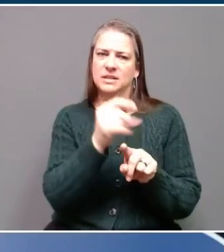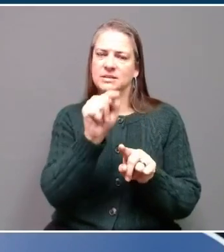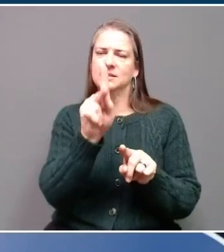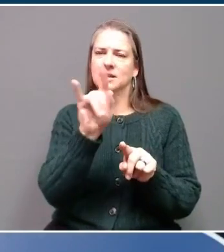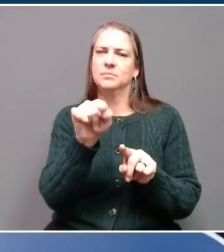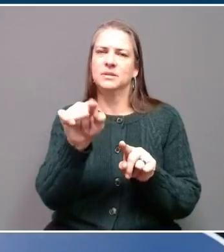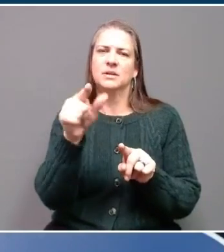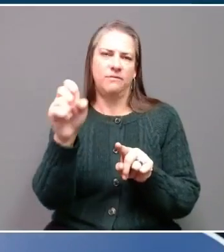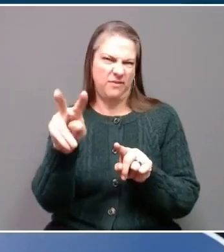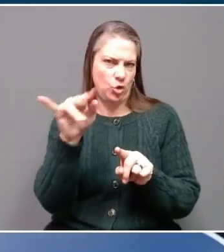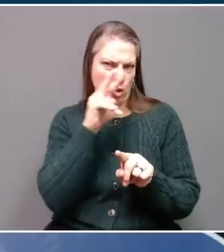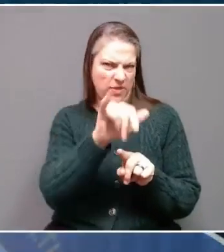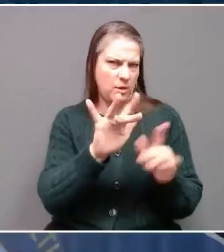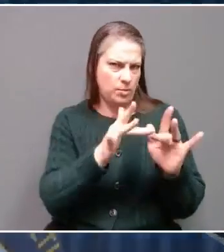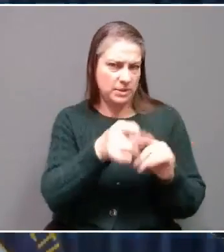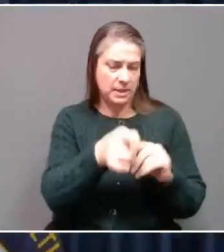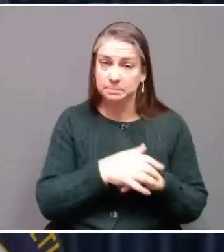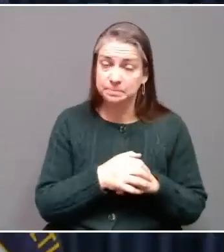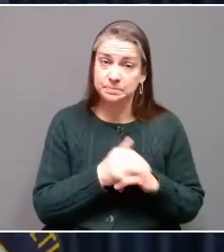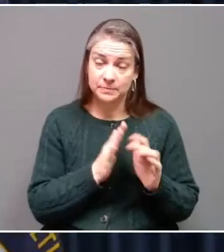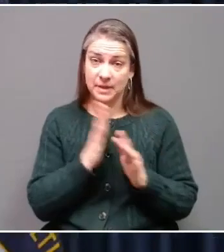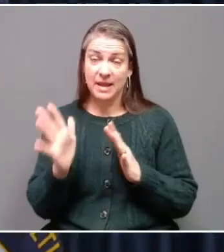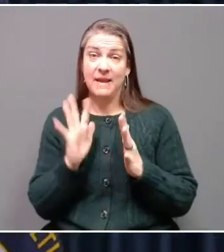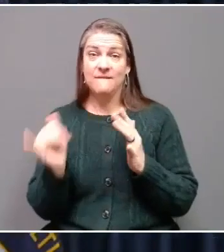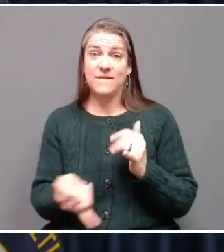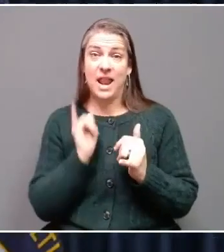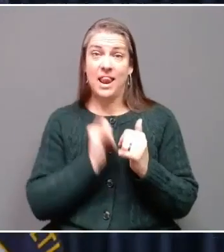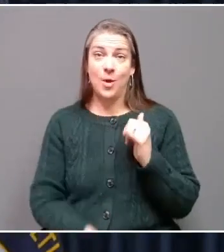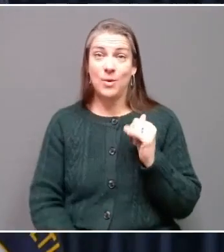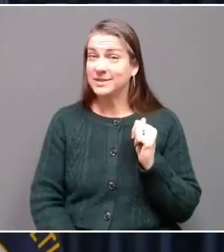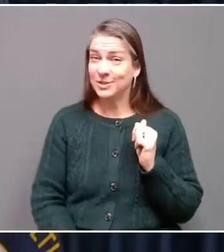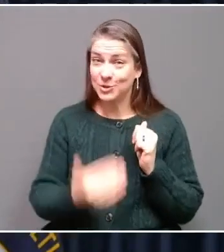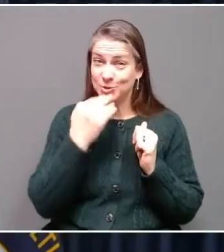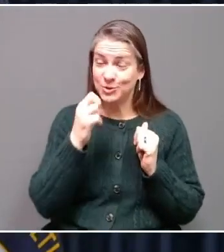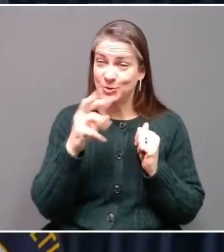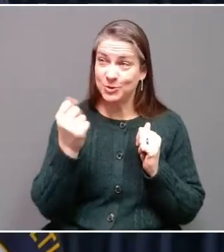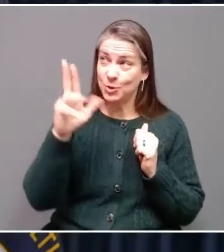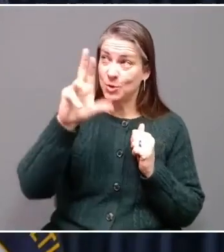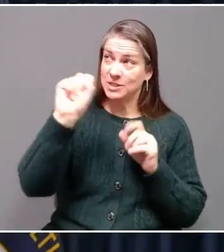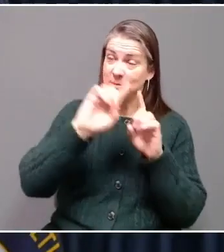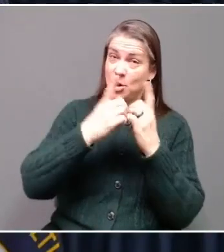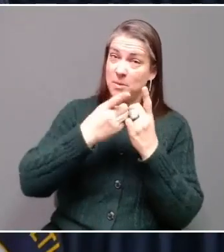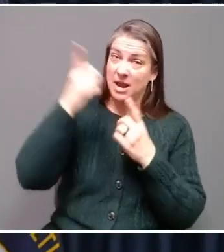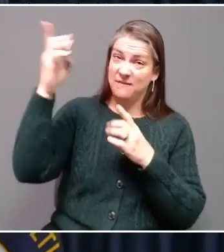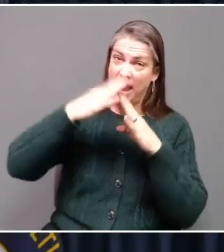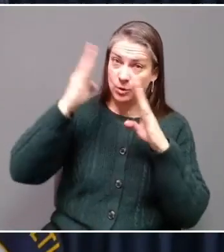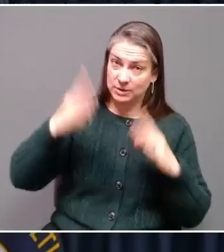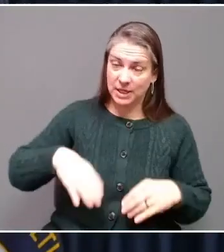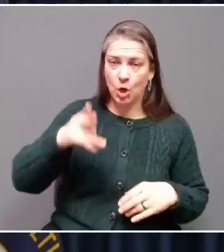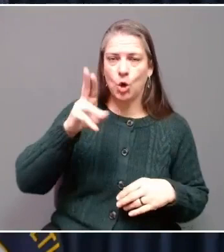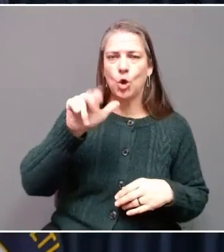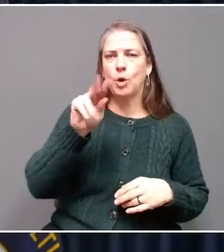website. Finally, in good news, this week, the U.S. Department of Housing and Urban Development announced an overhaul